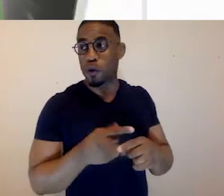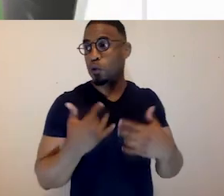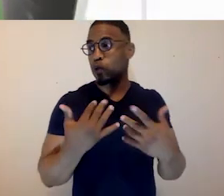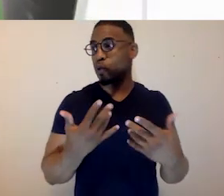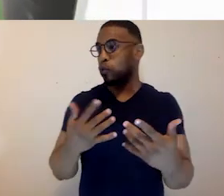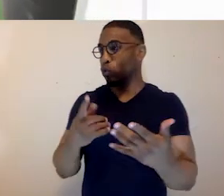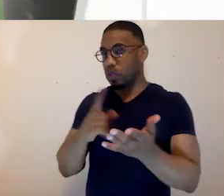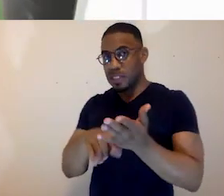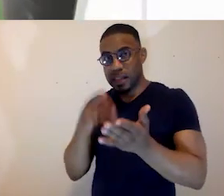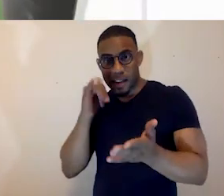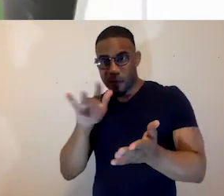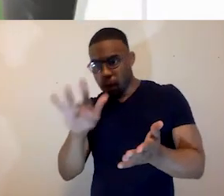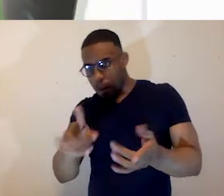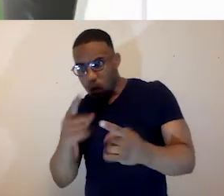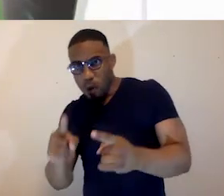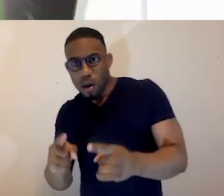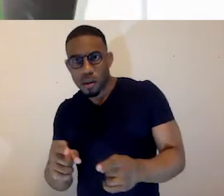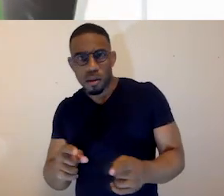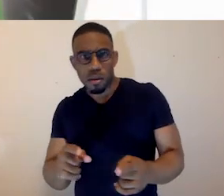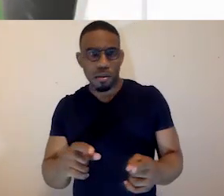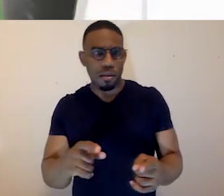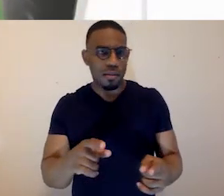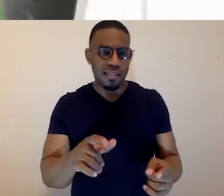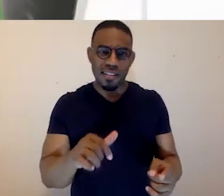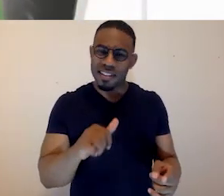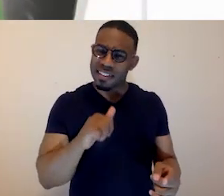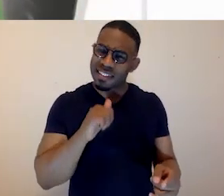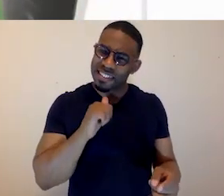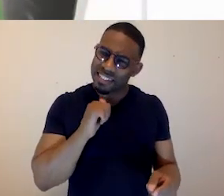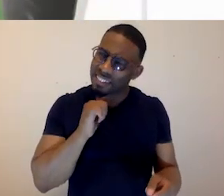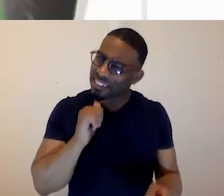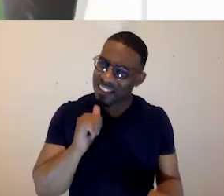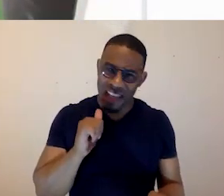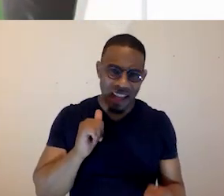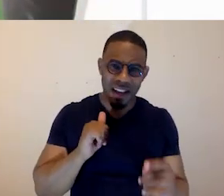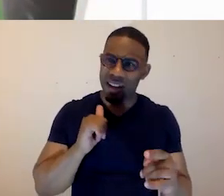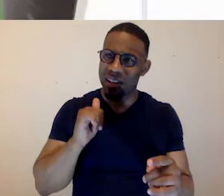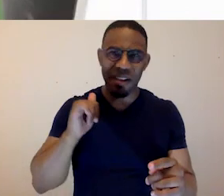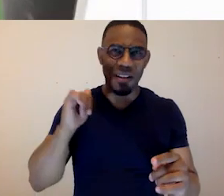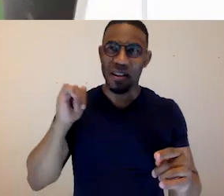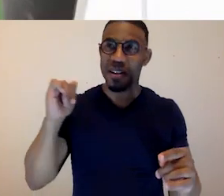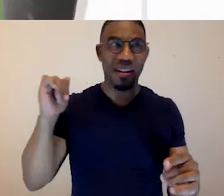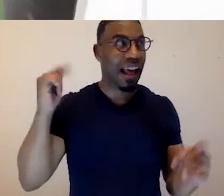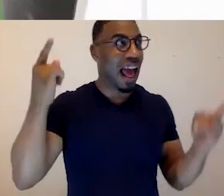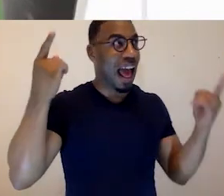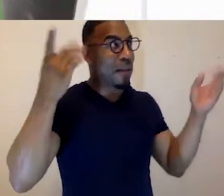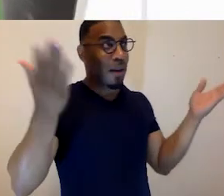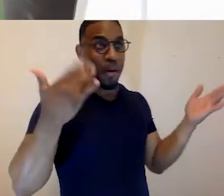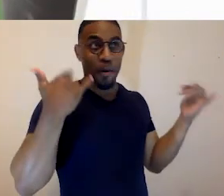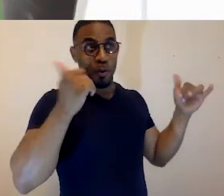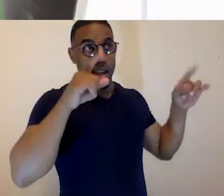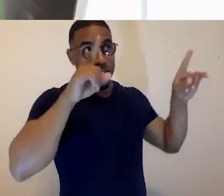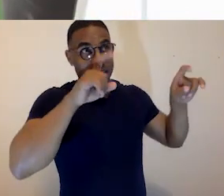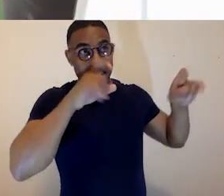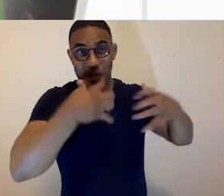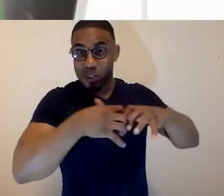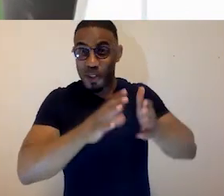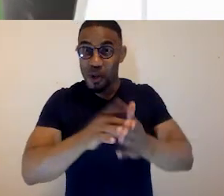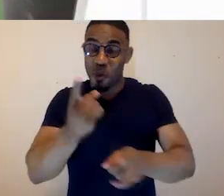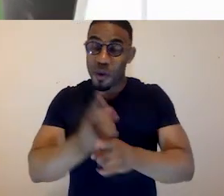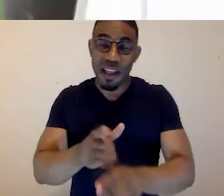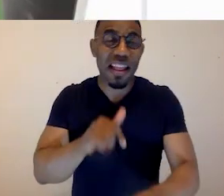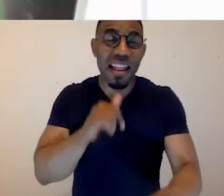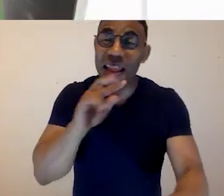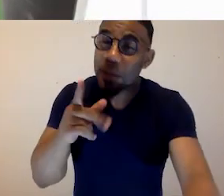to check if your button works, that's not going to necessarily fly over here where we're trying to test machine learning, right? But